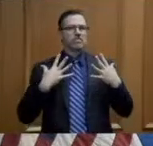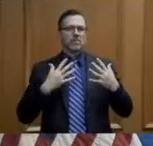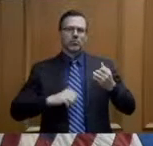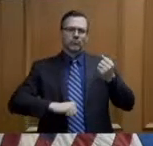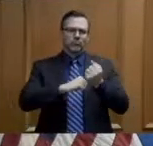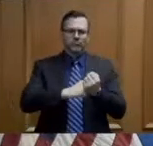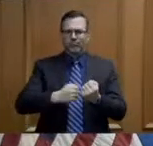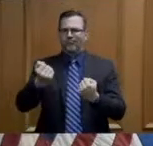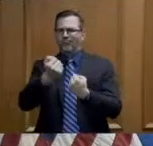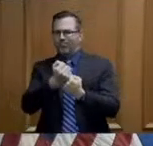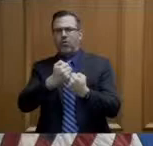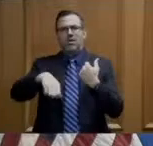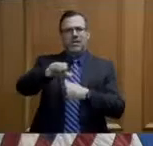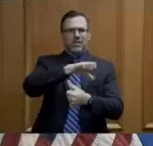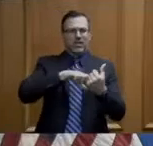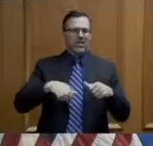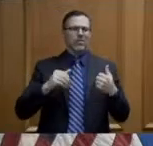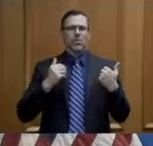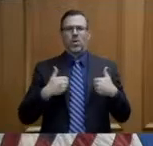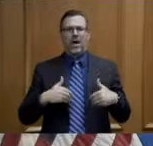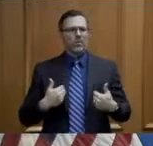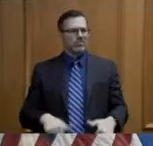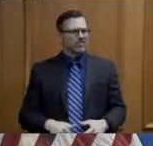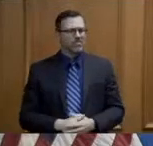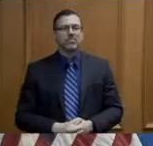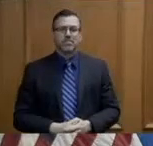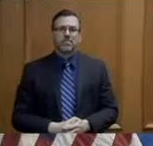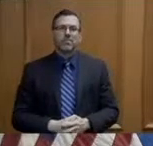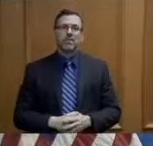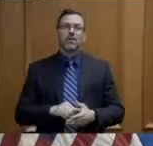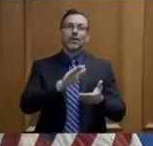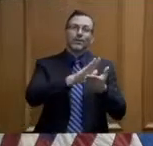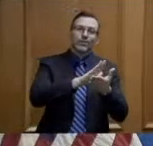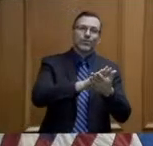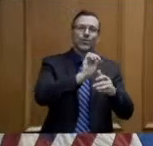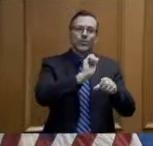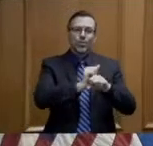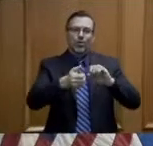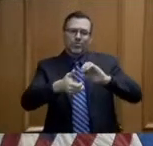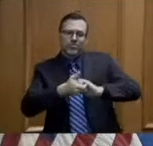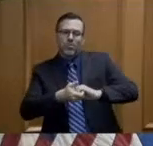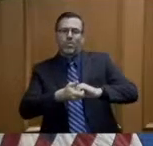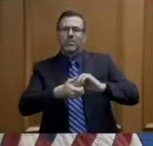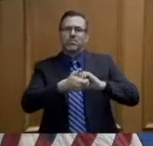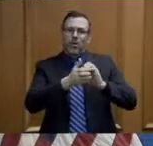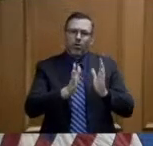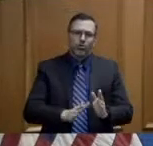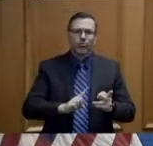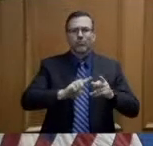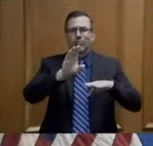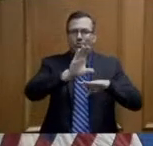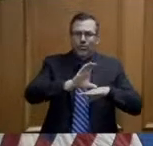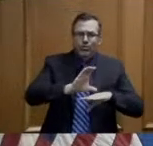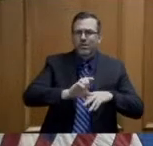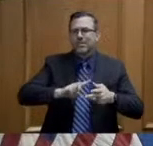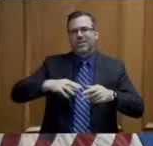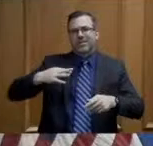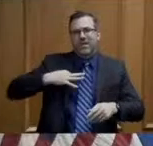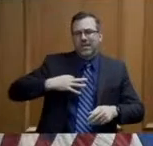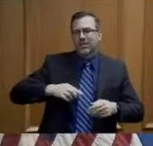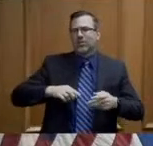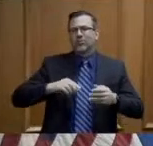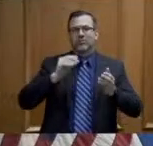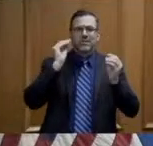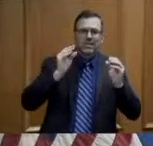another. Schools have been working together with local partners, churches, volunteers, school site staff, and more